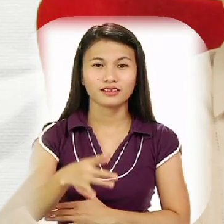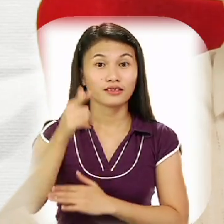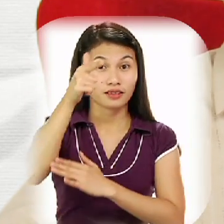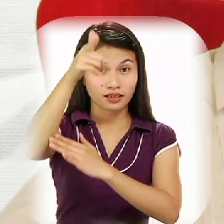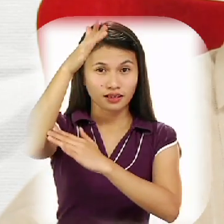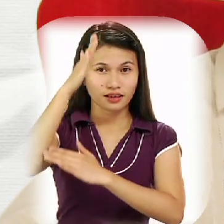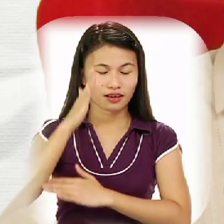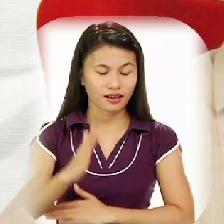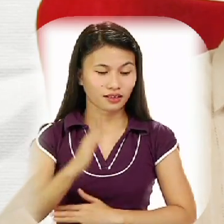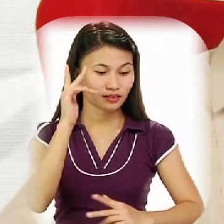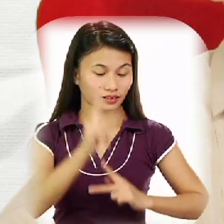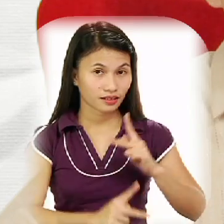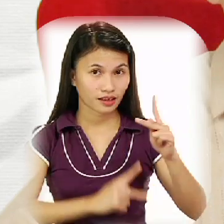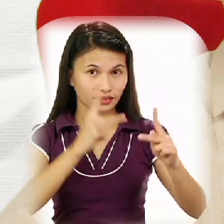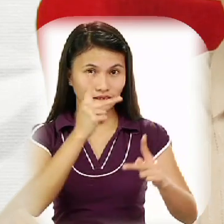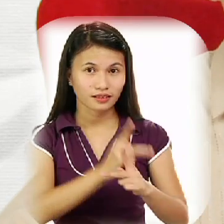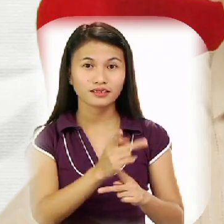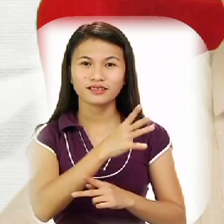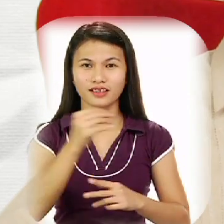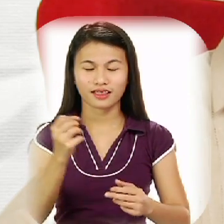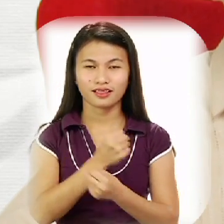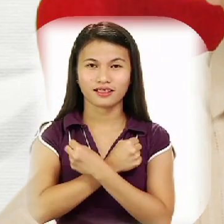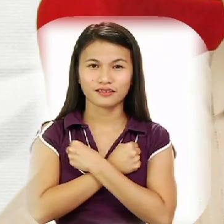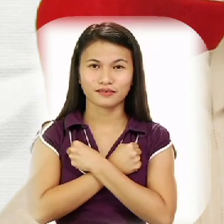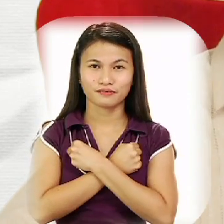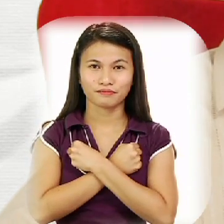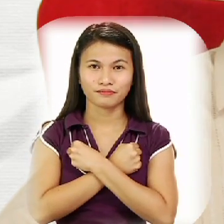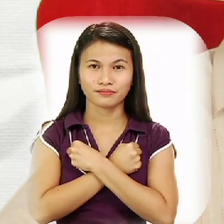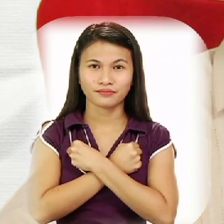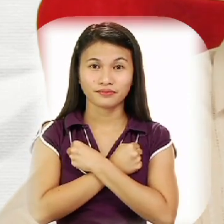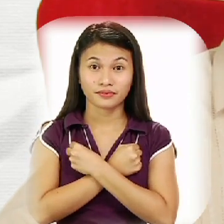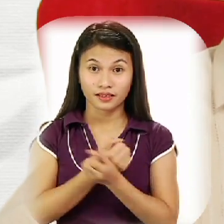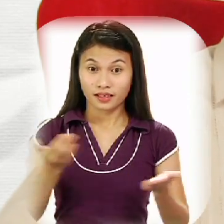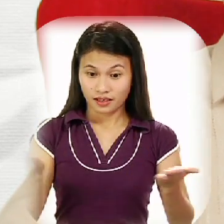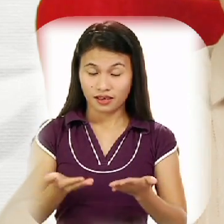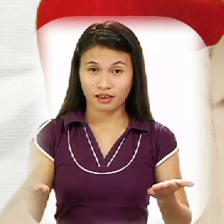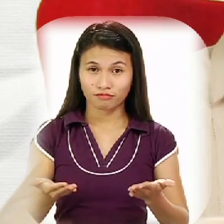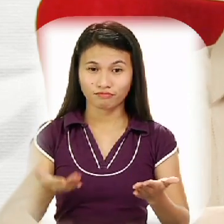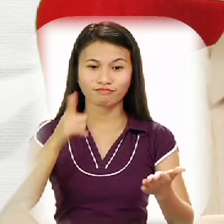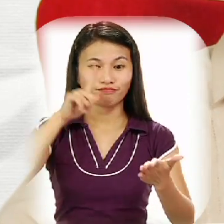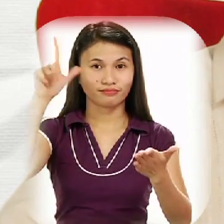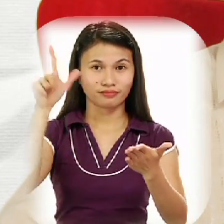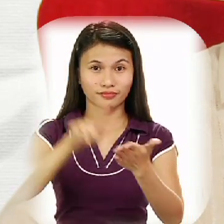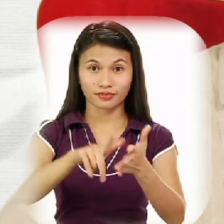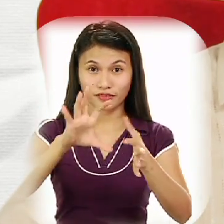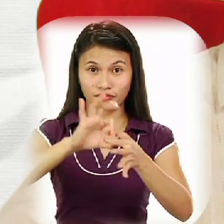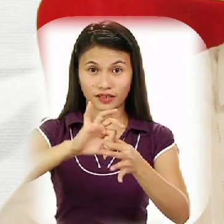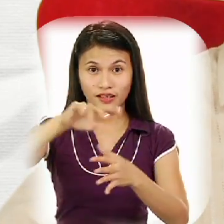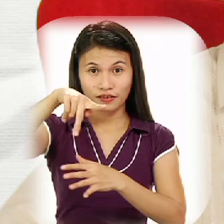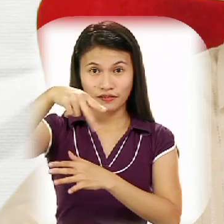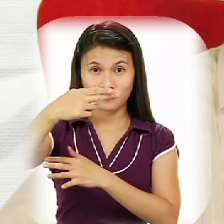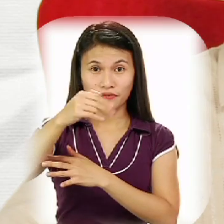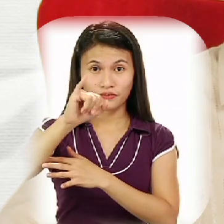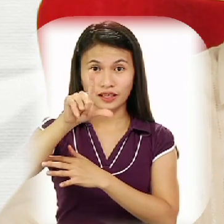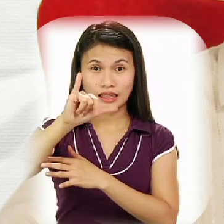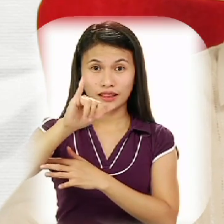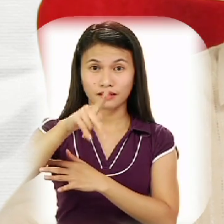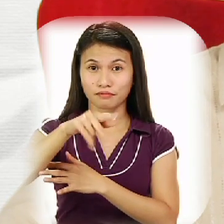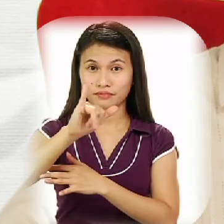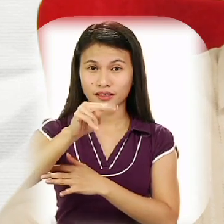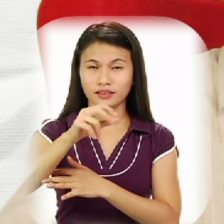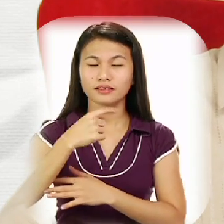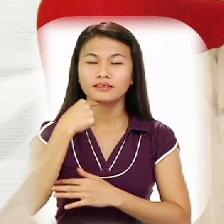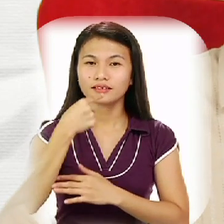graciousness, God's generosity and love. Here in the letter to the Philippians,